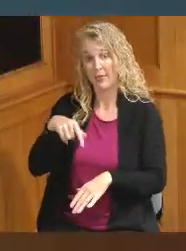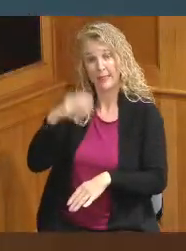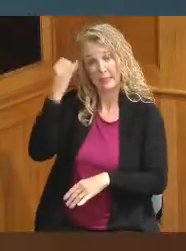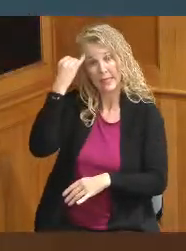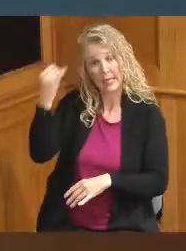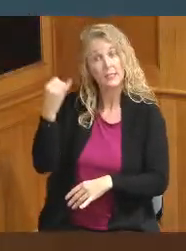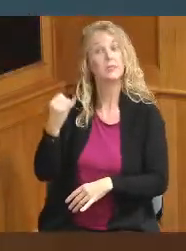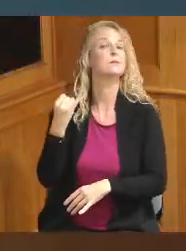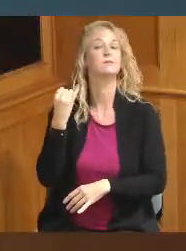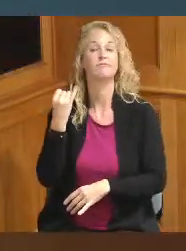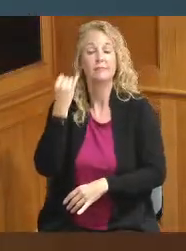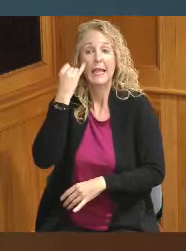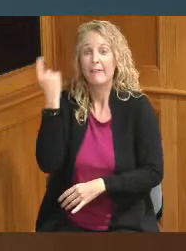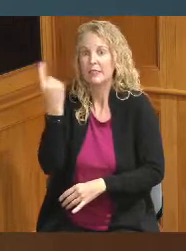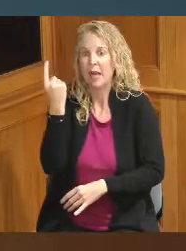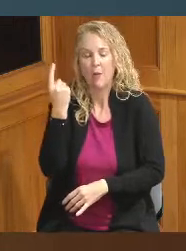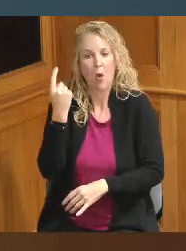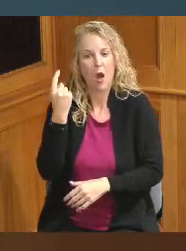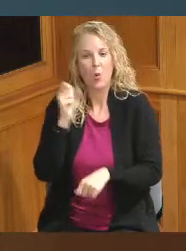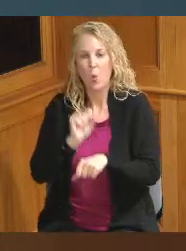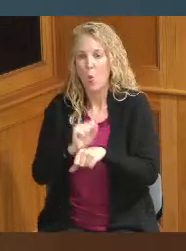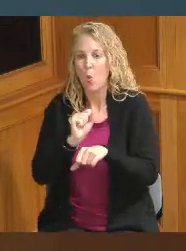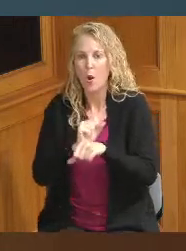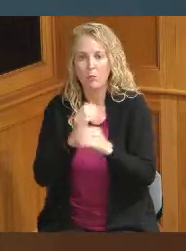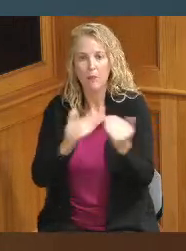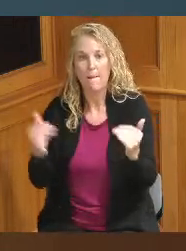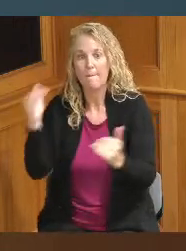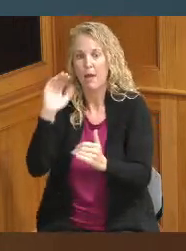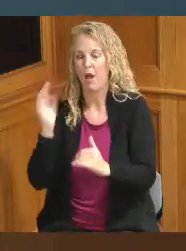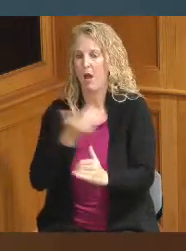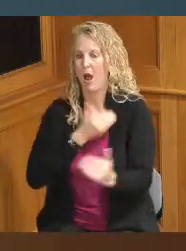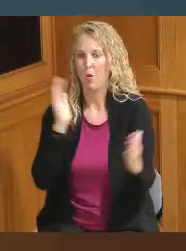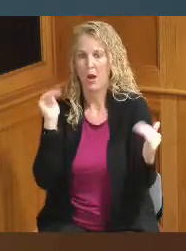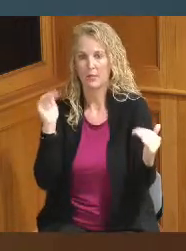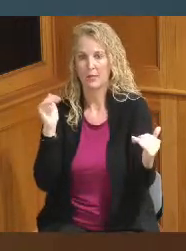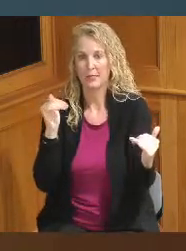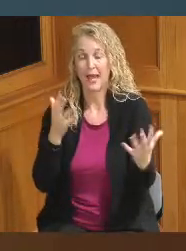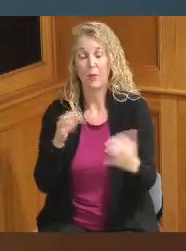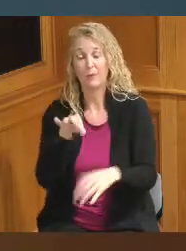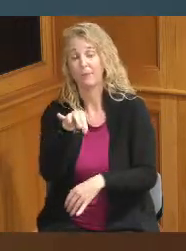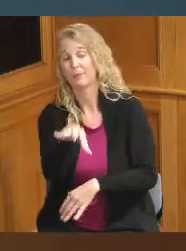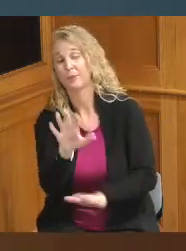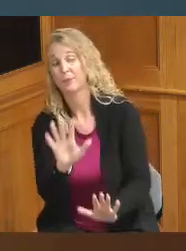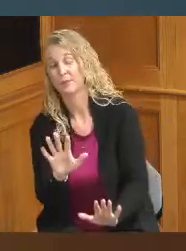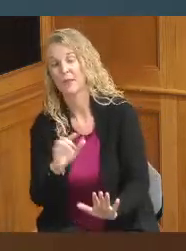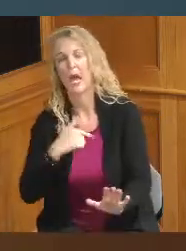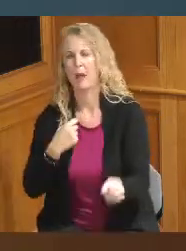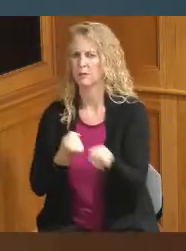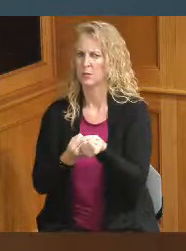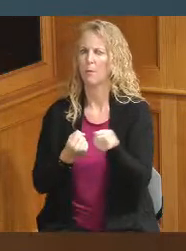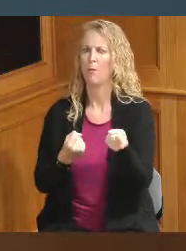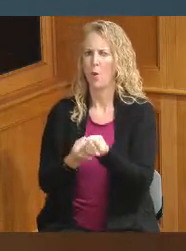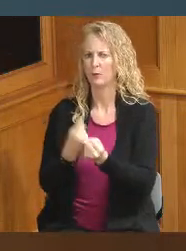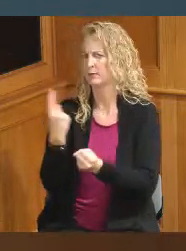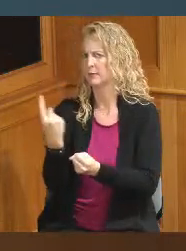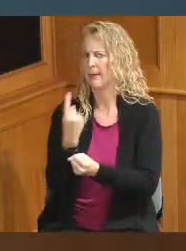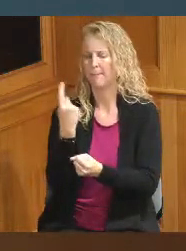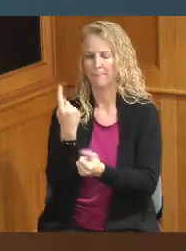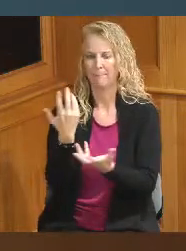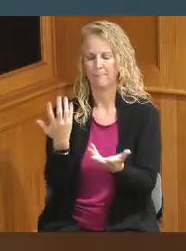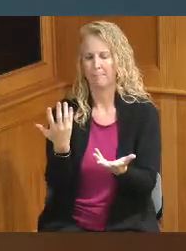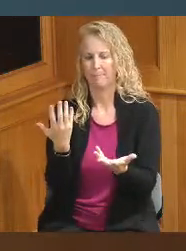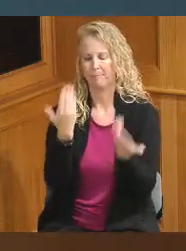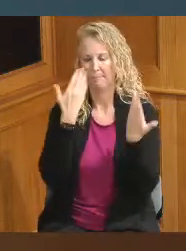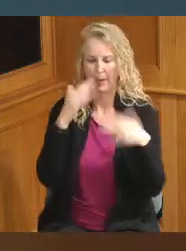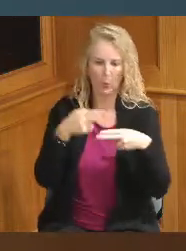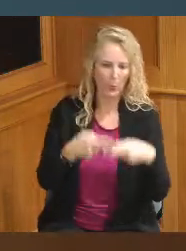because if there's employees that go over and beyond, I just want to put that out there. I'm supportive of some type of, I don't know